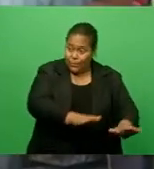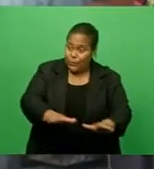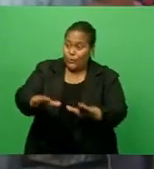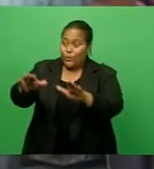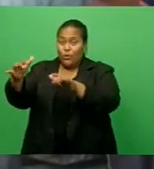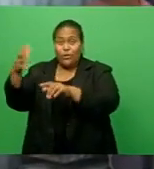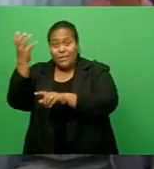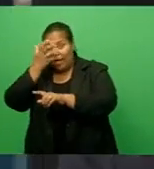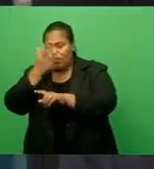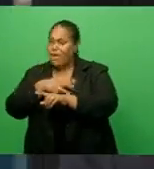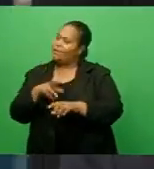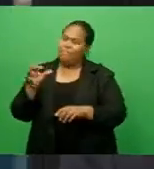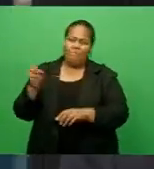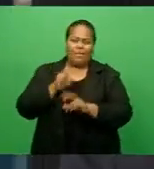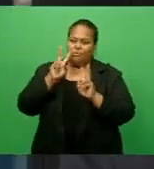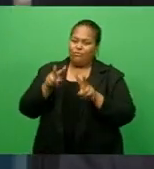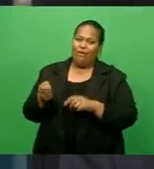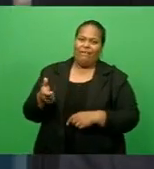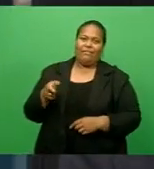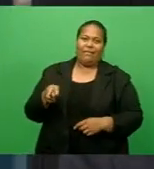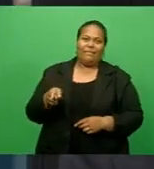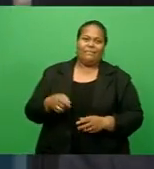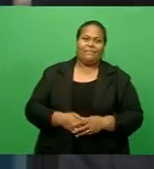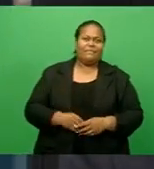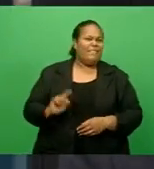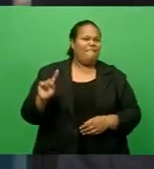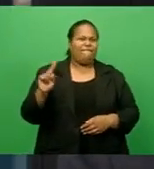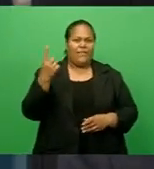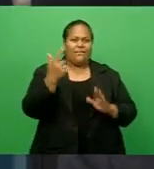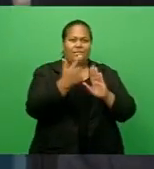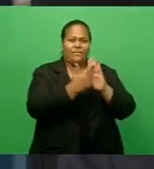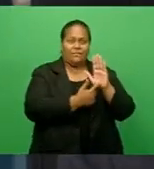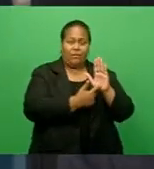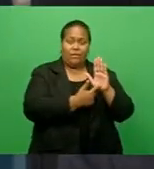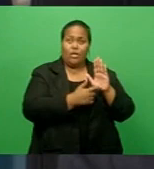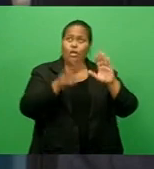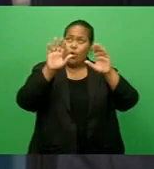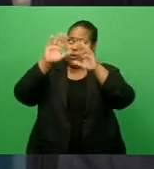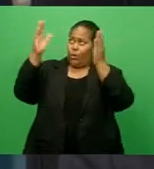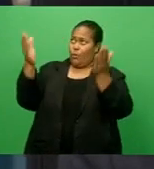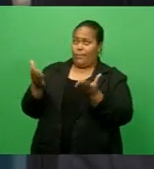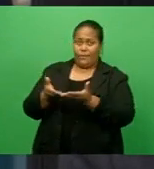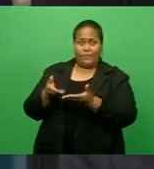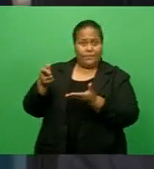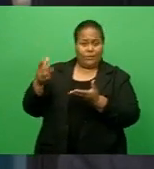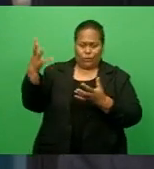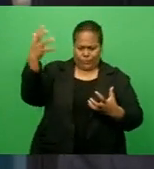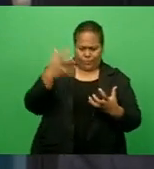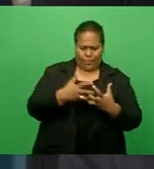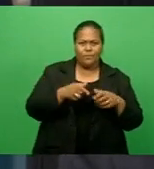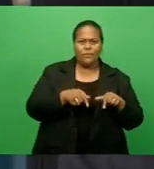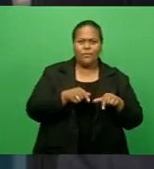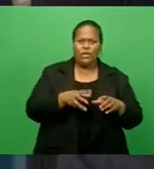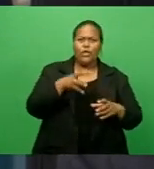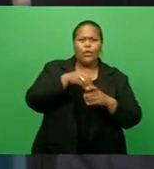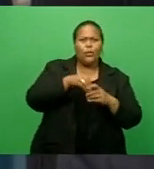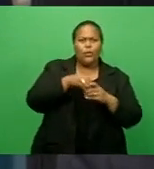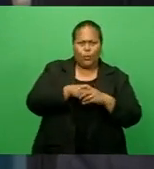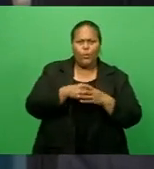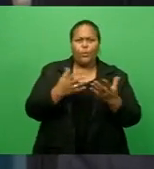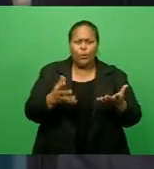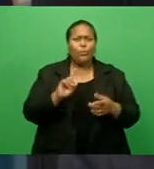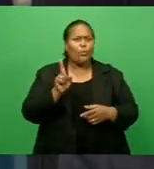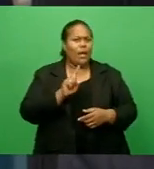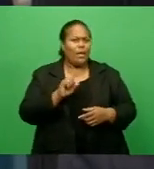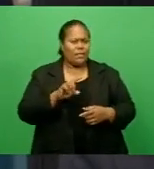after. It is the first piece of legislation globally to include provisions that recognize